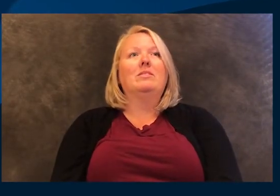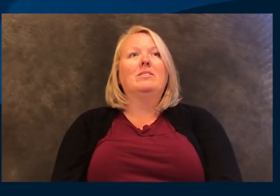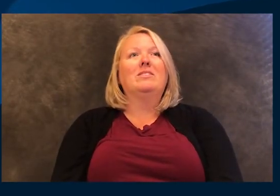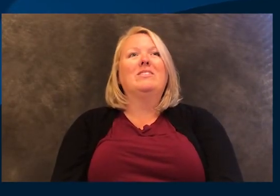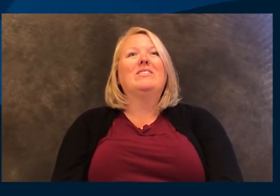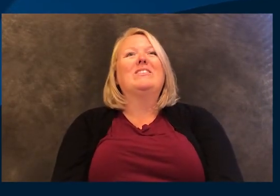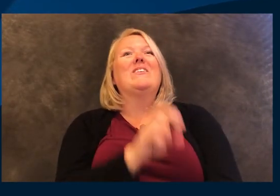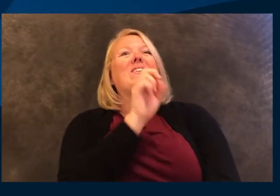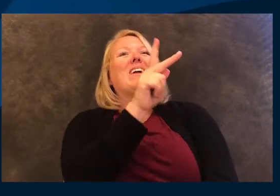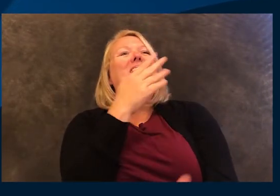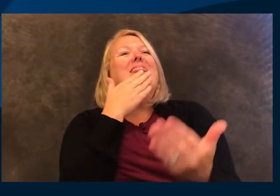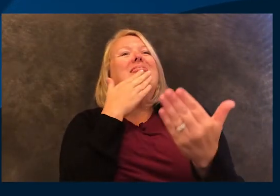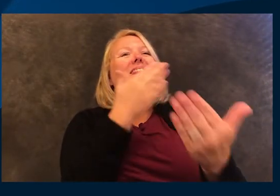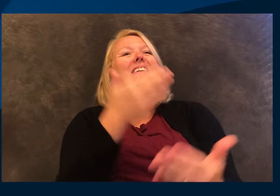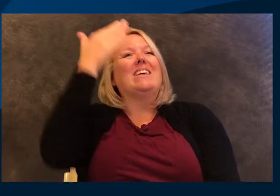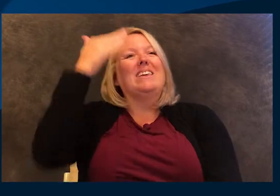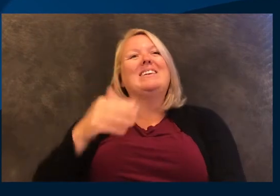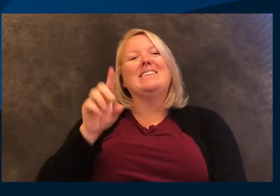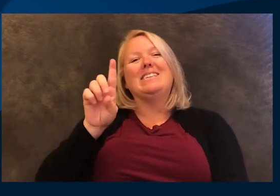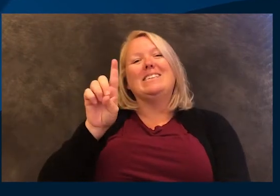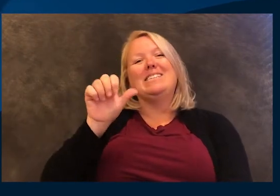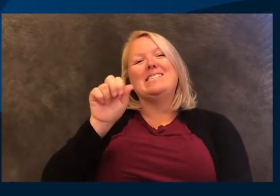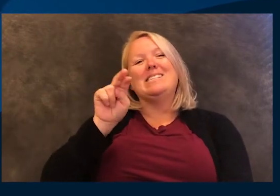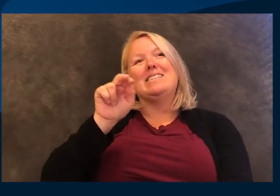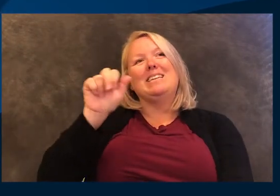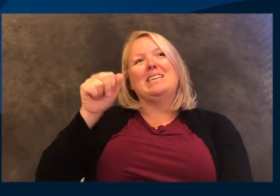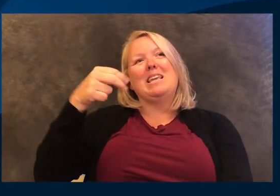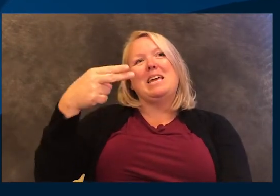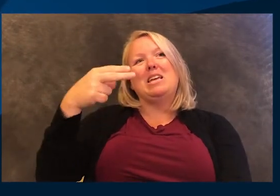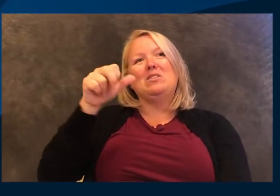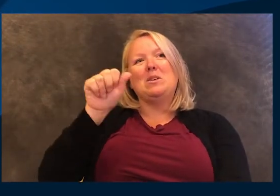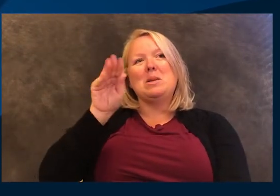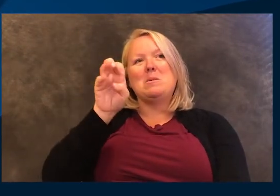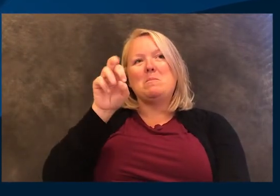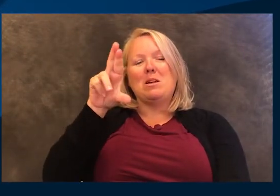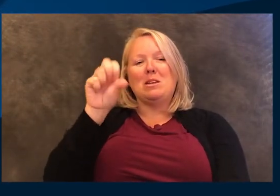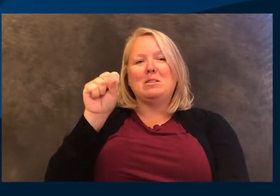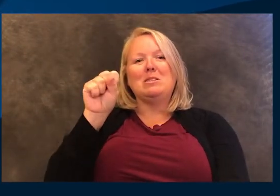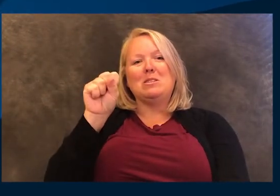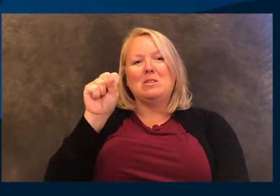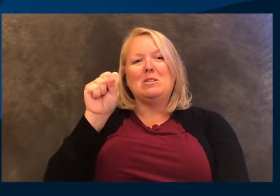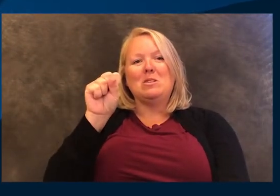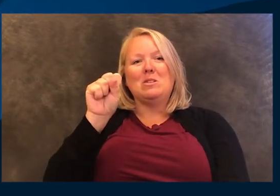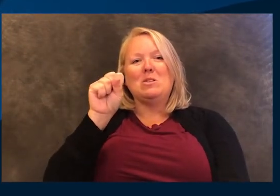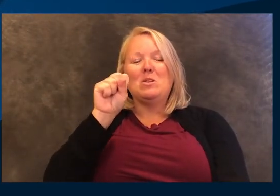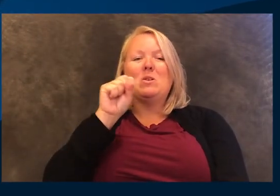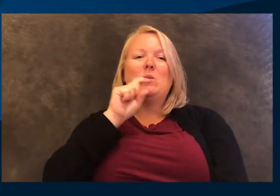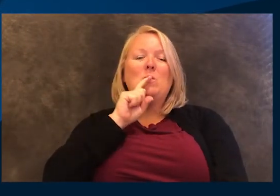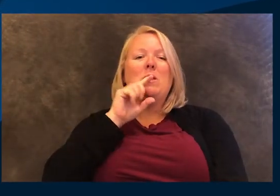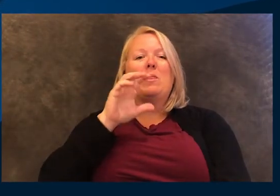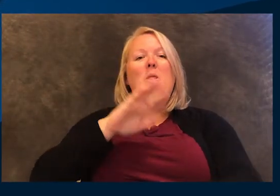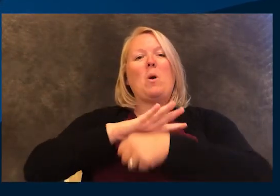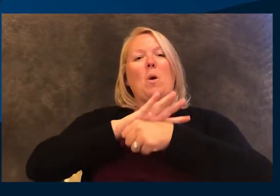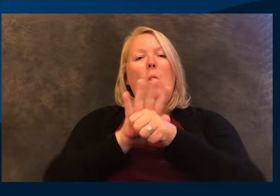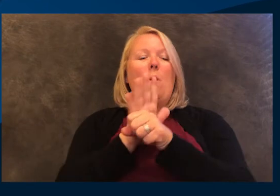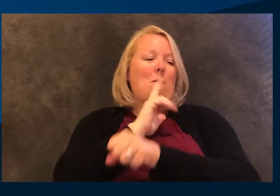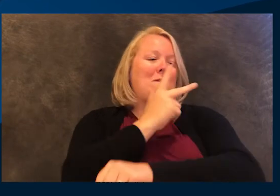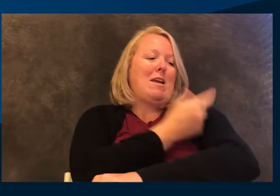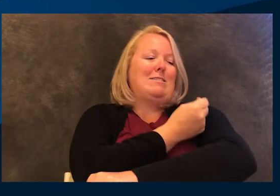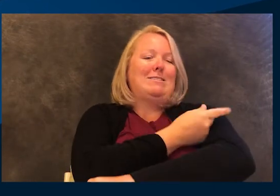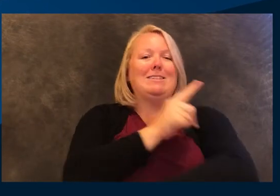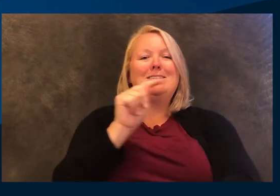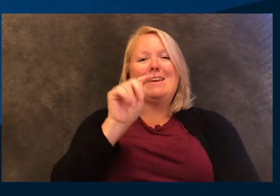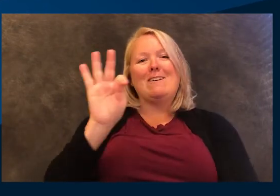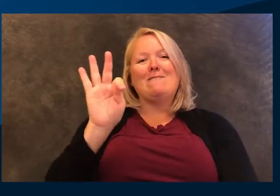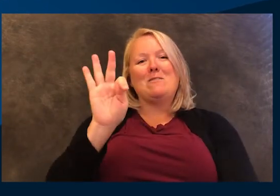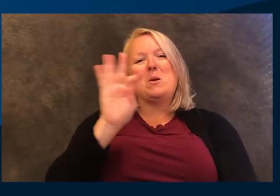Okay, thank you for having me. This is Dana Habers with the COVID-19 Vaccine and Therapeutics Task Force. Appreciate the opportunity to give